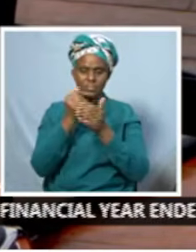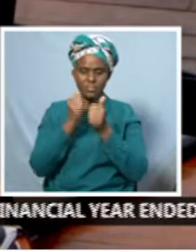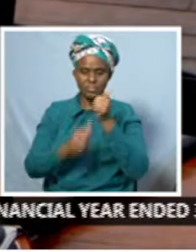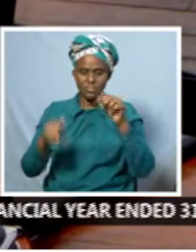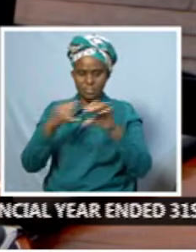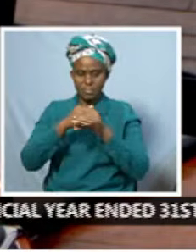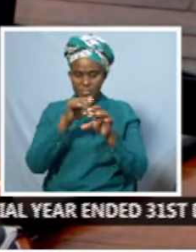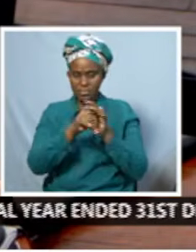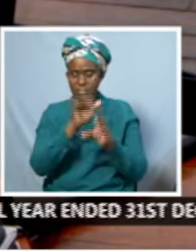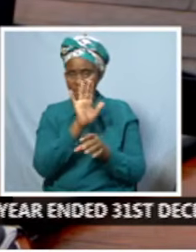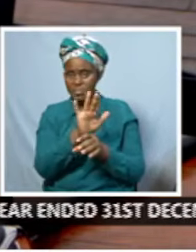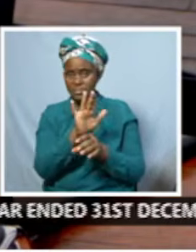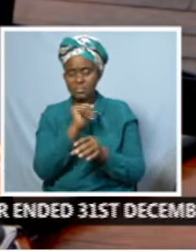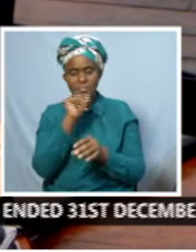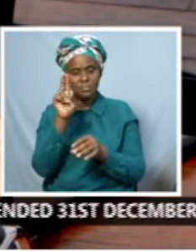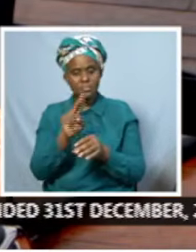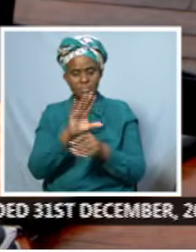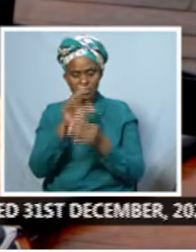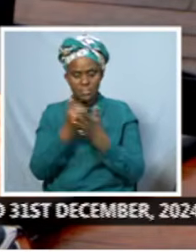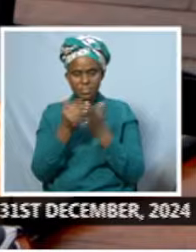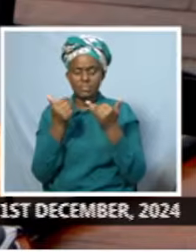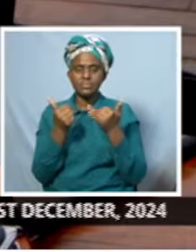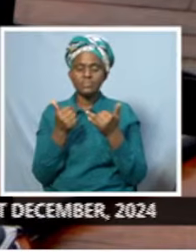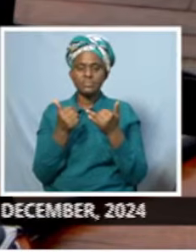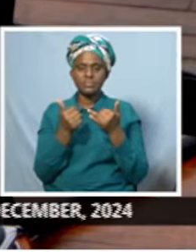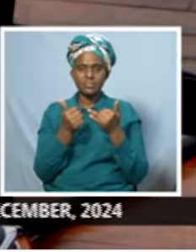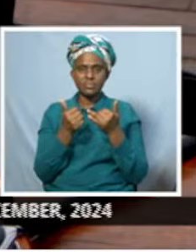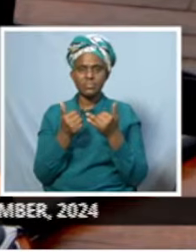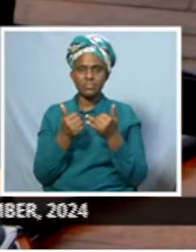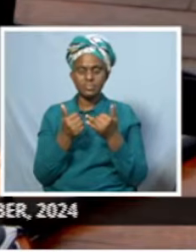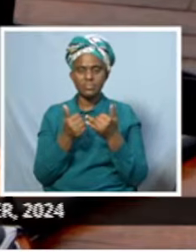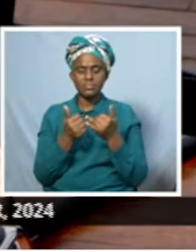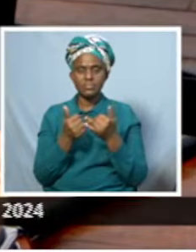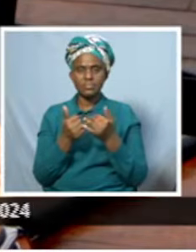involved, and hence the